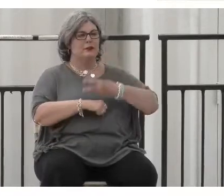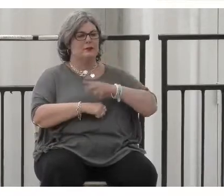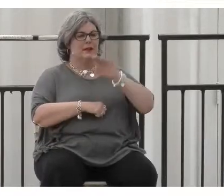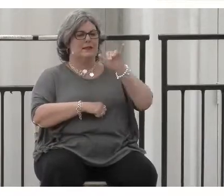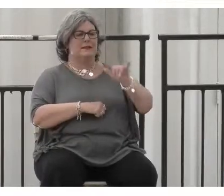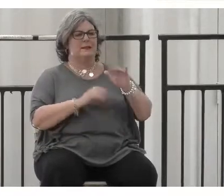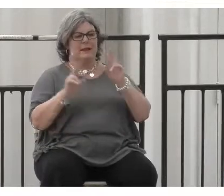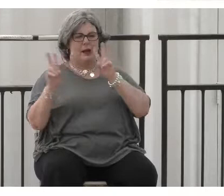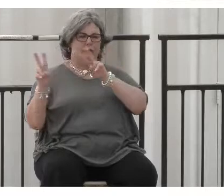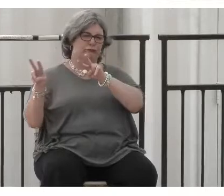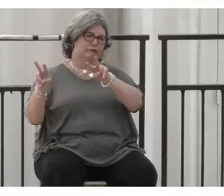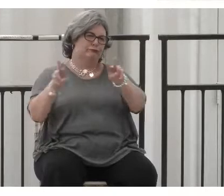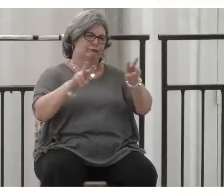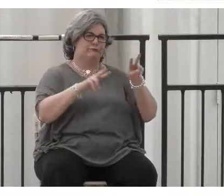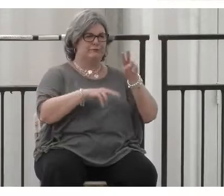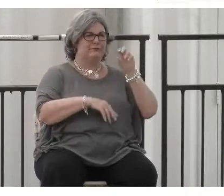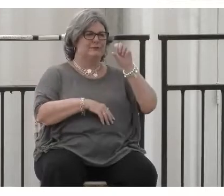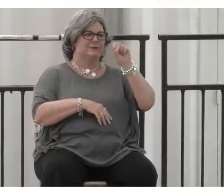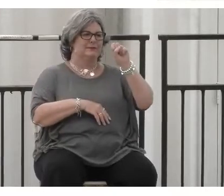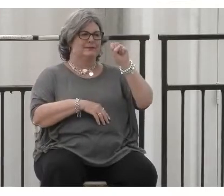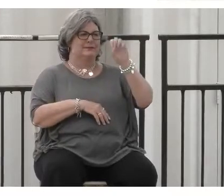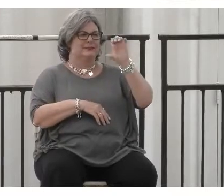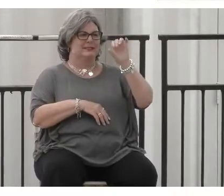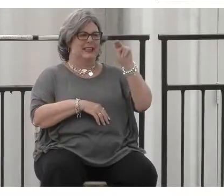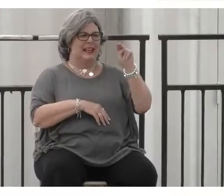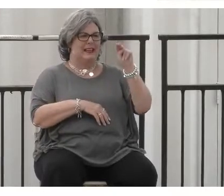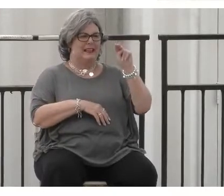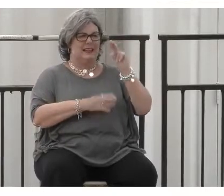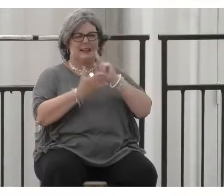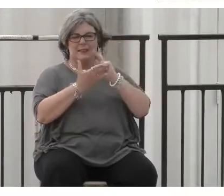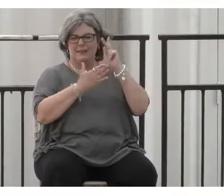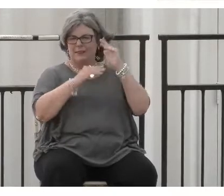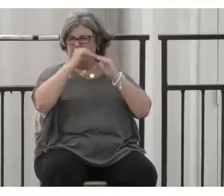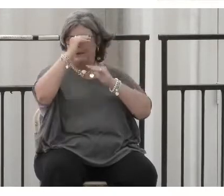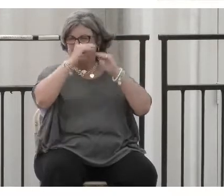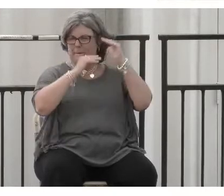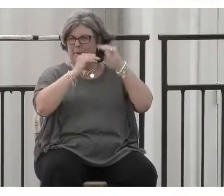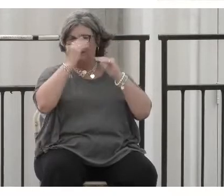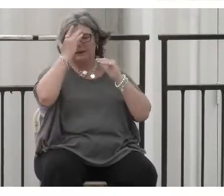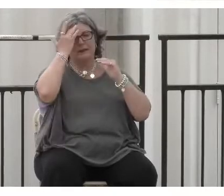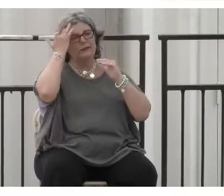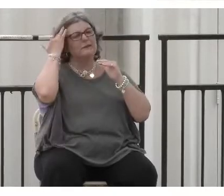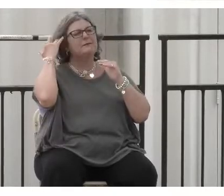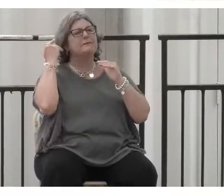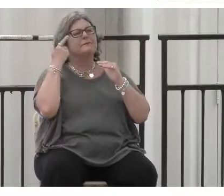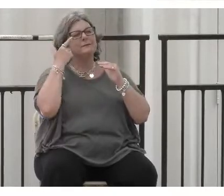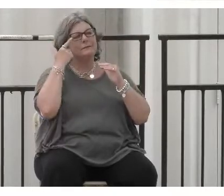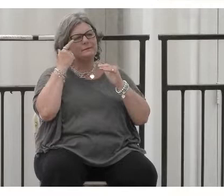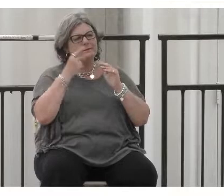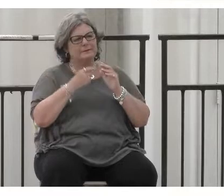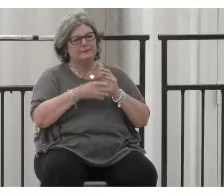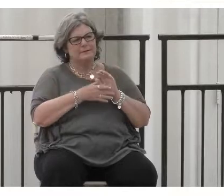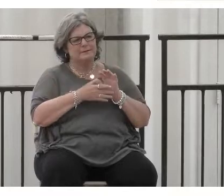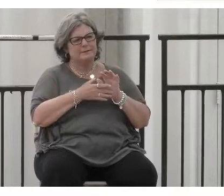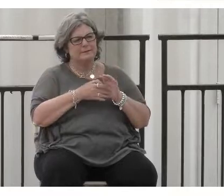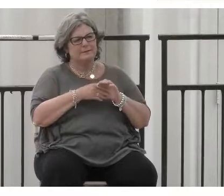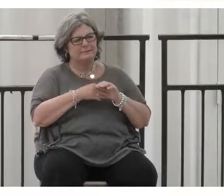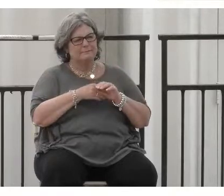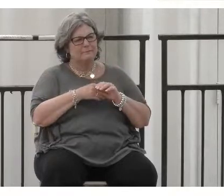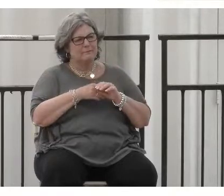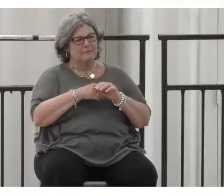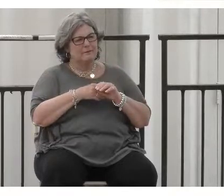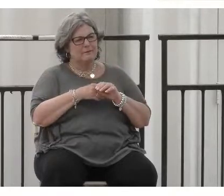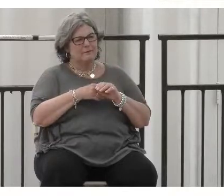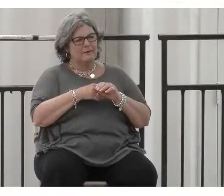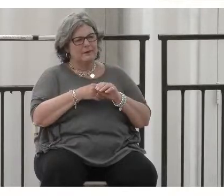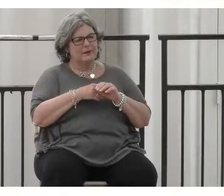scanning the building and also using the traditional means of recording Al Qubaisi House. And that was how